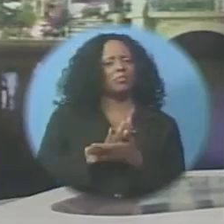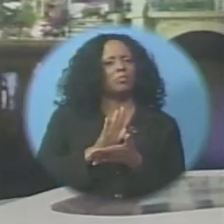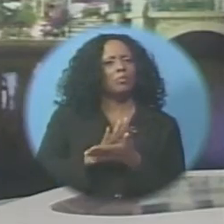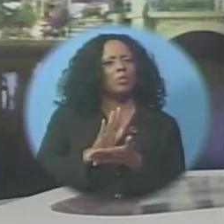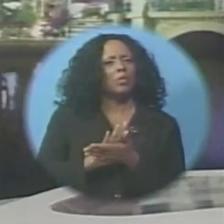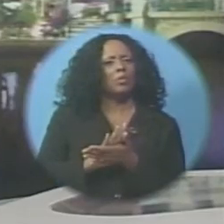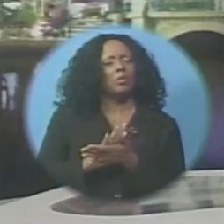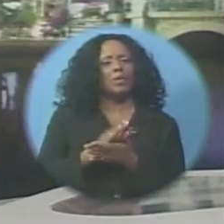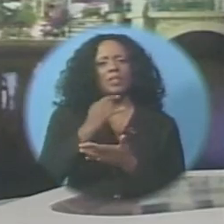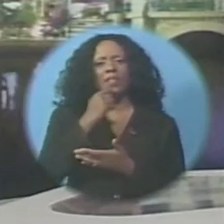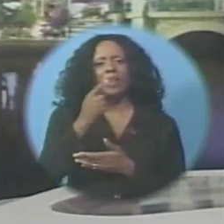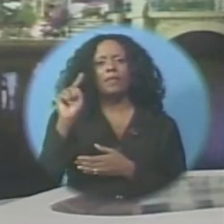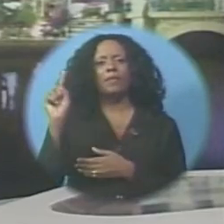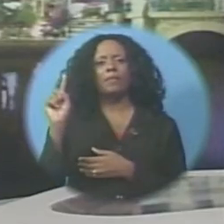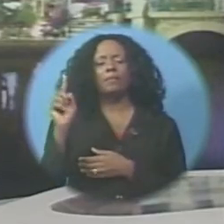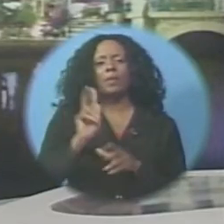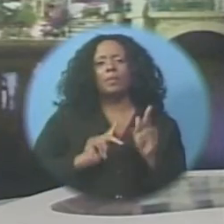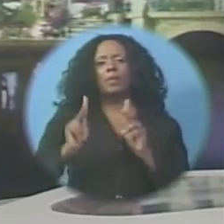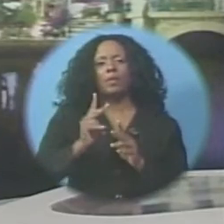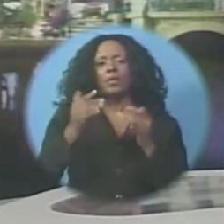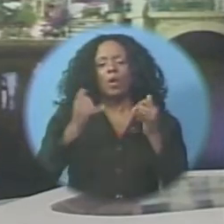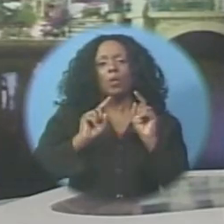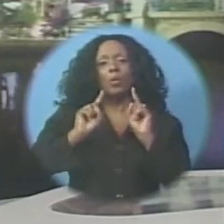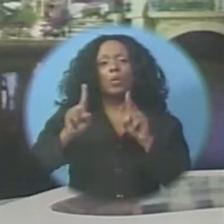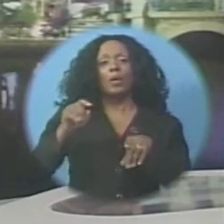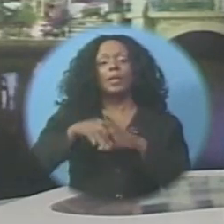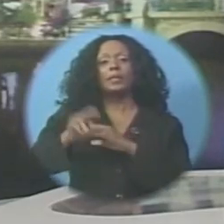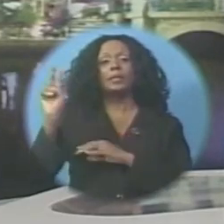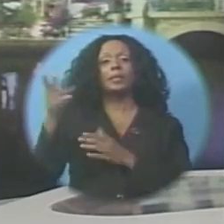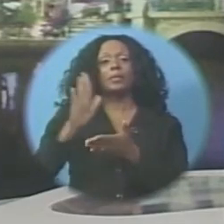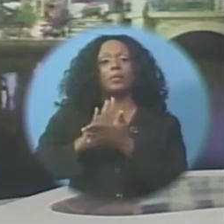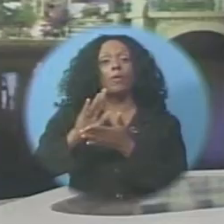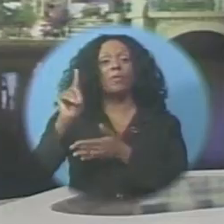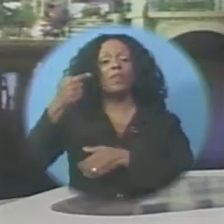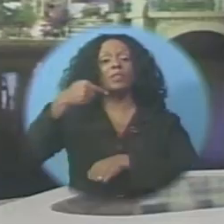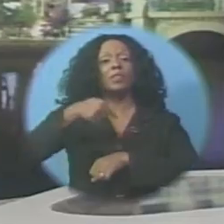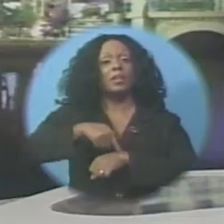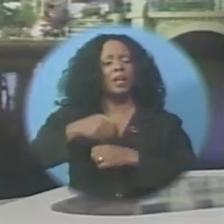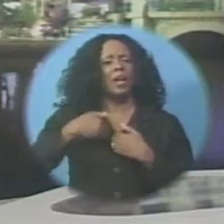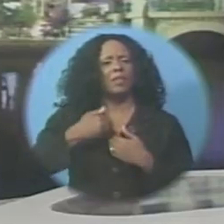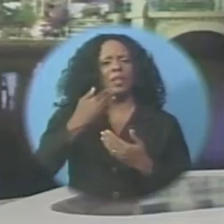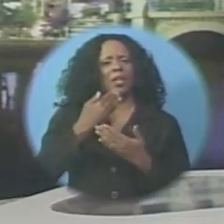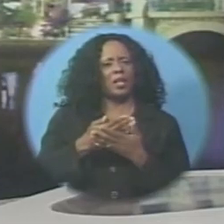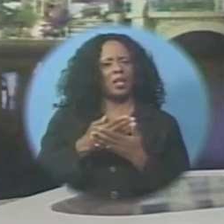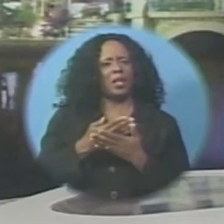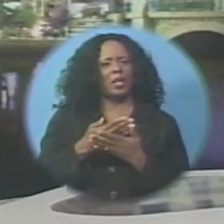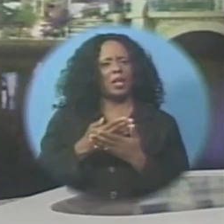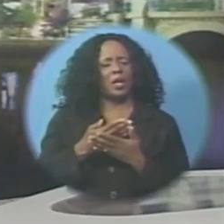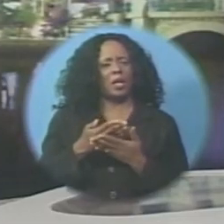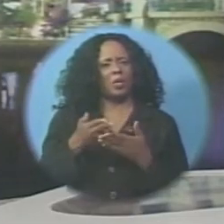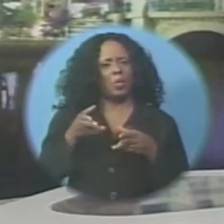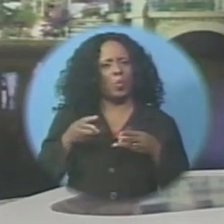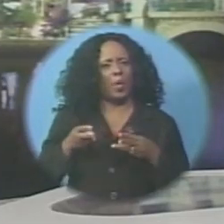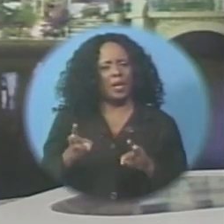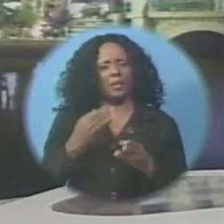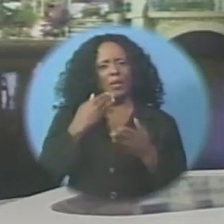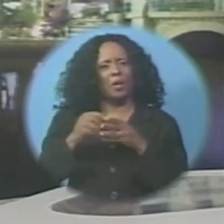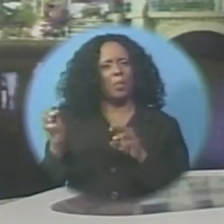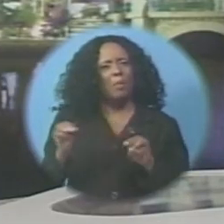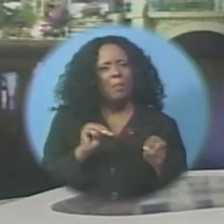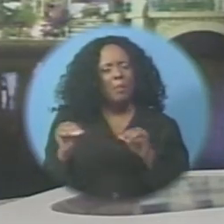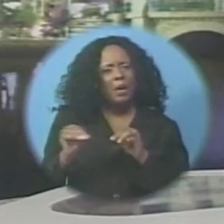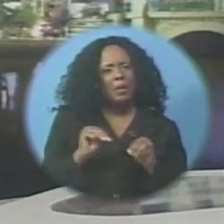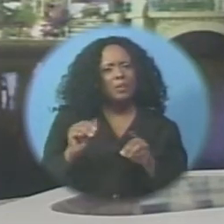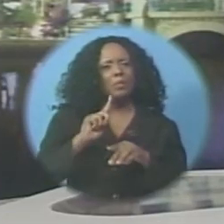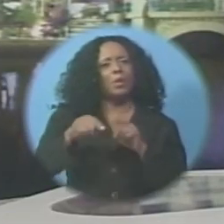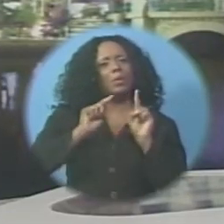prospective first formers to develop good characteristics when they enter their new schools. John King says maintaining a good character will